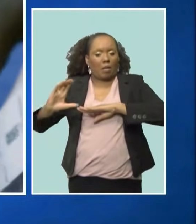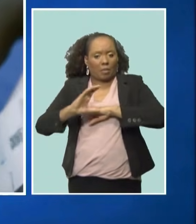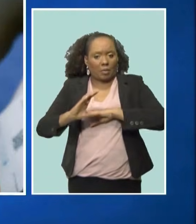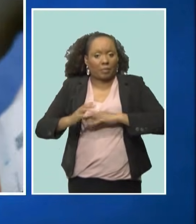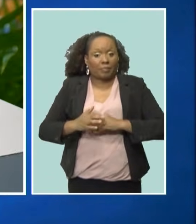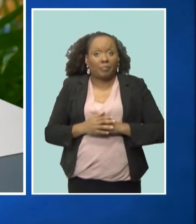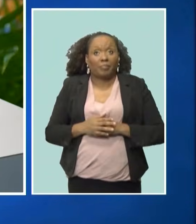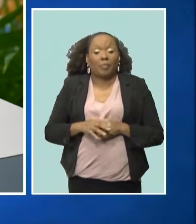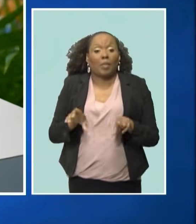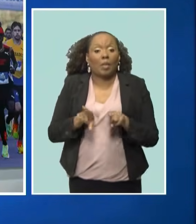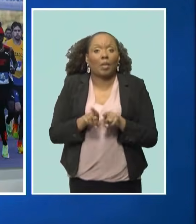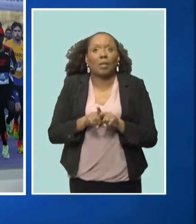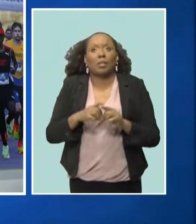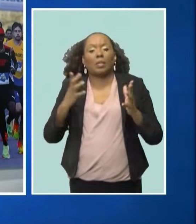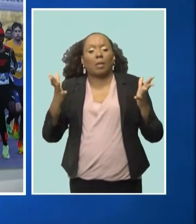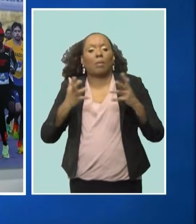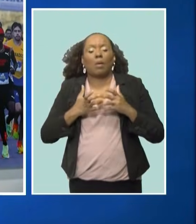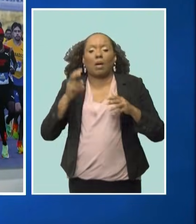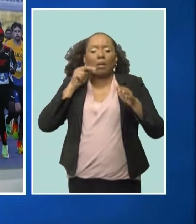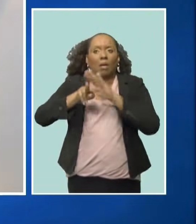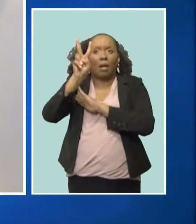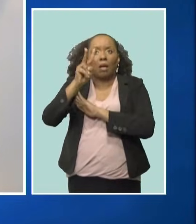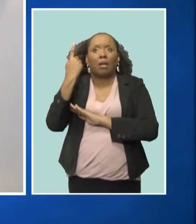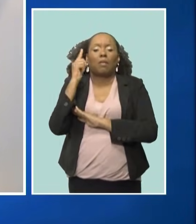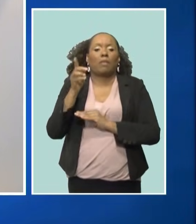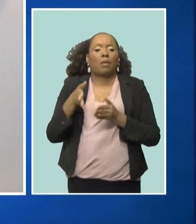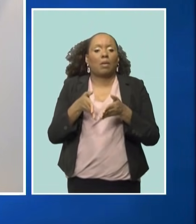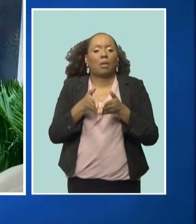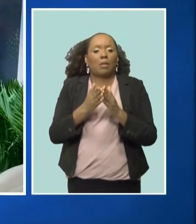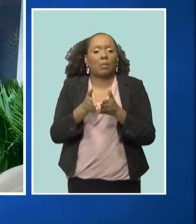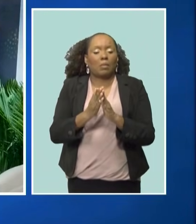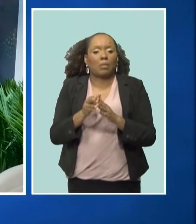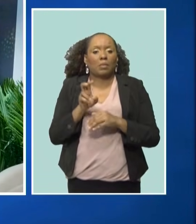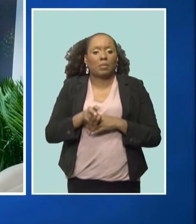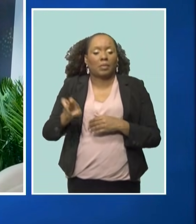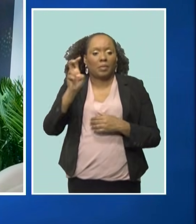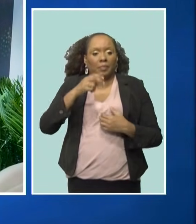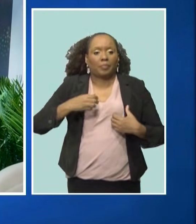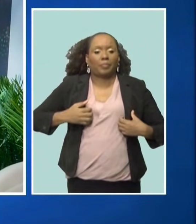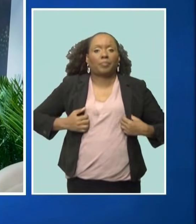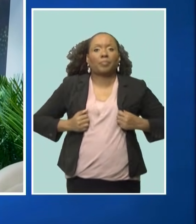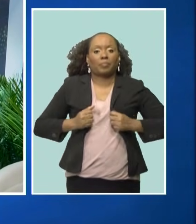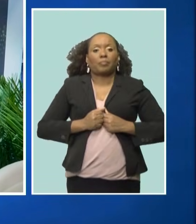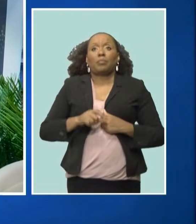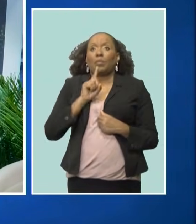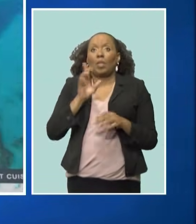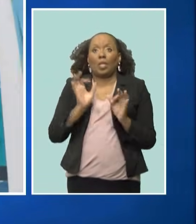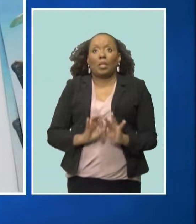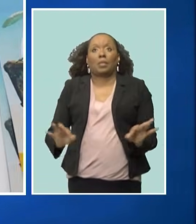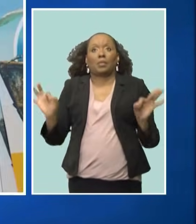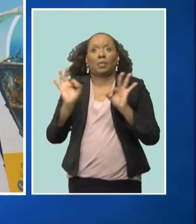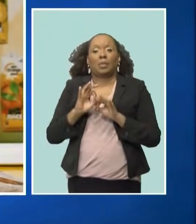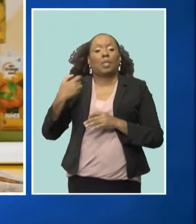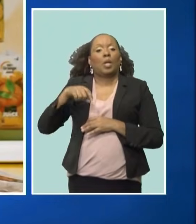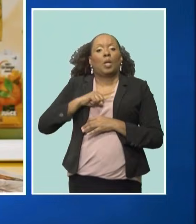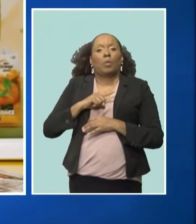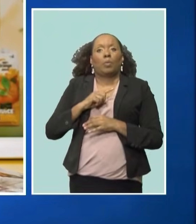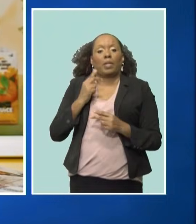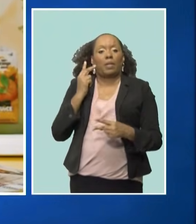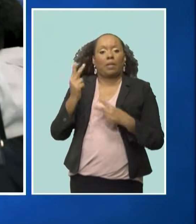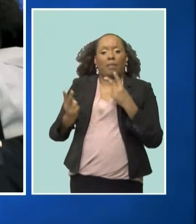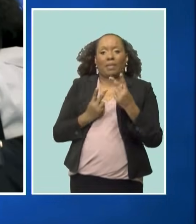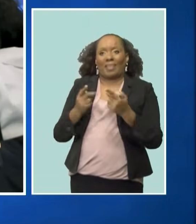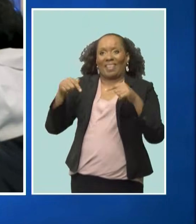and to present its forward-thinking vision for cruise tourism. It is important that we visit Sea Trade annually. It's